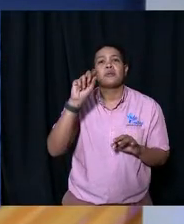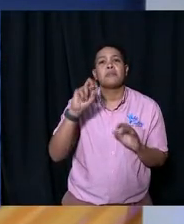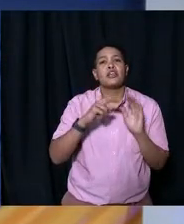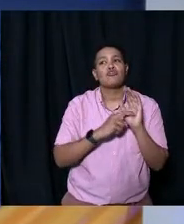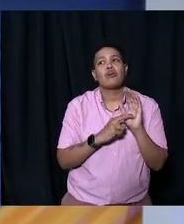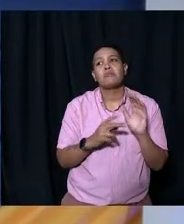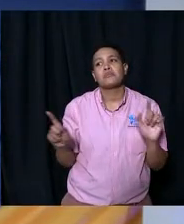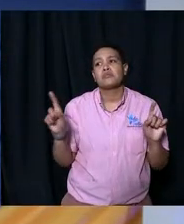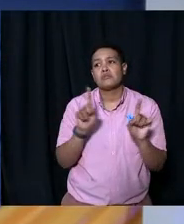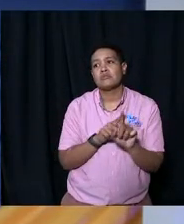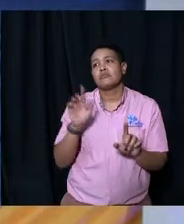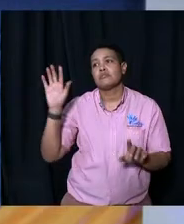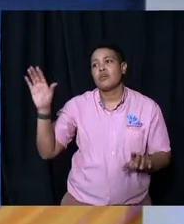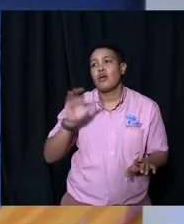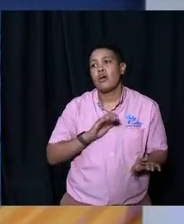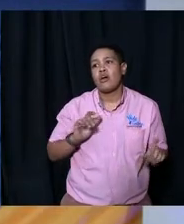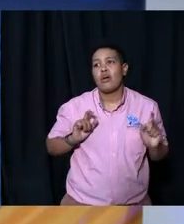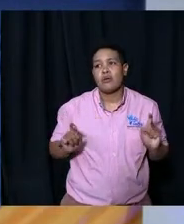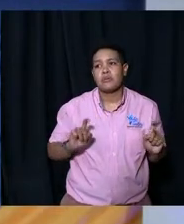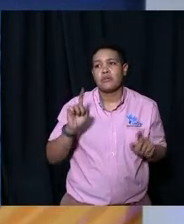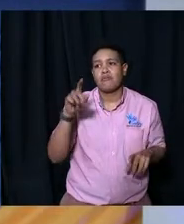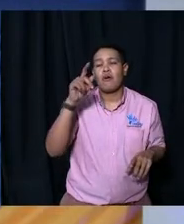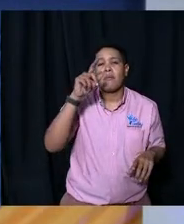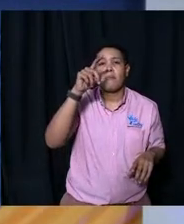from the Press Association of Jamaica.